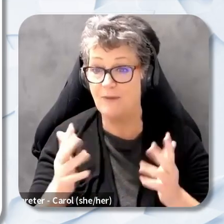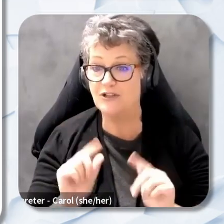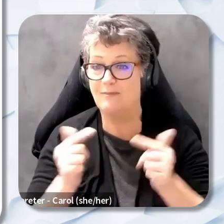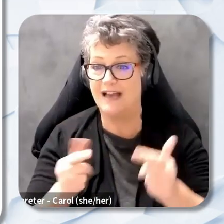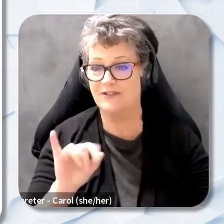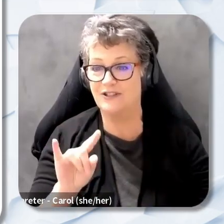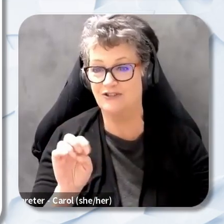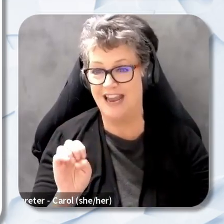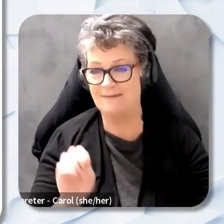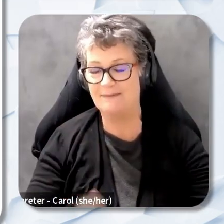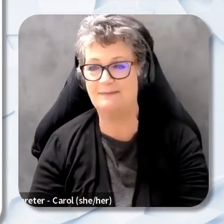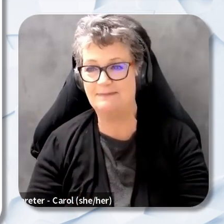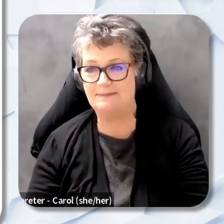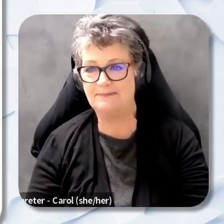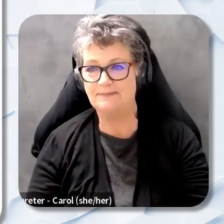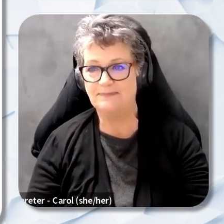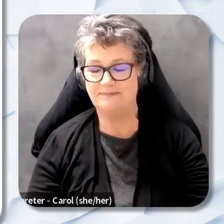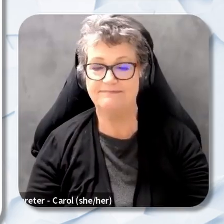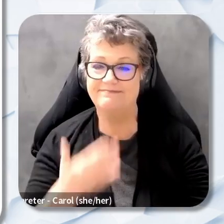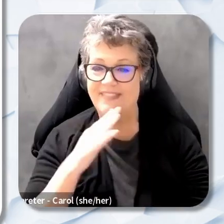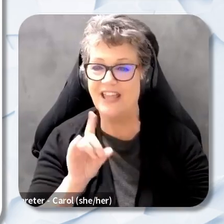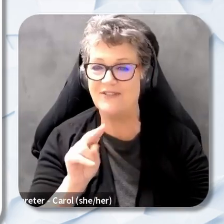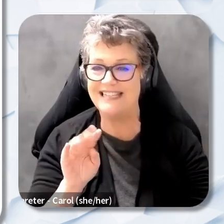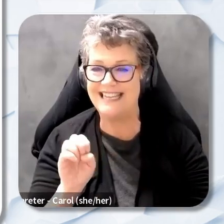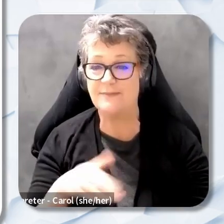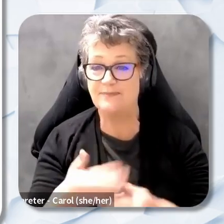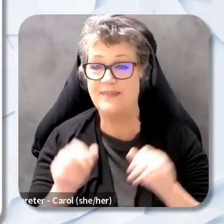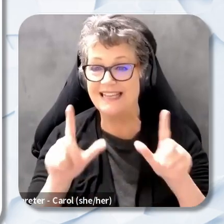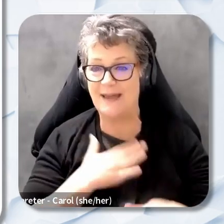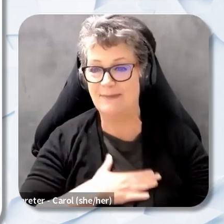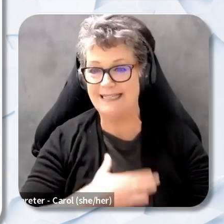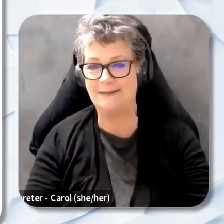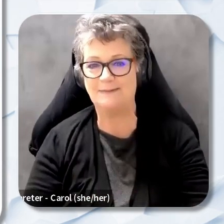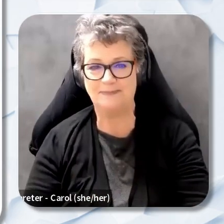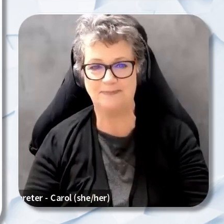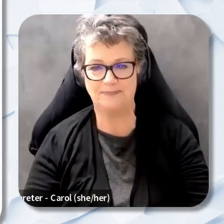it back to Jade. Thank you, Denise. Next slide, please.